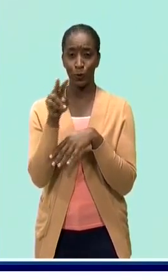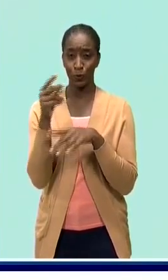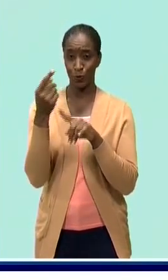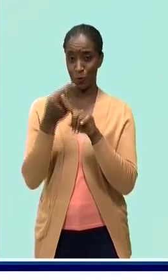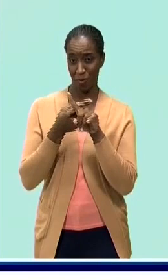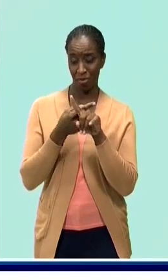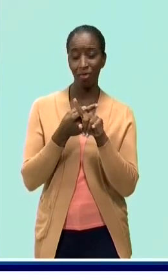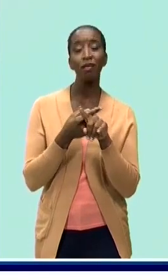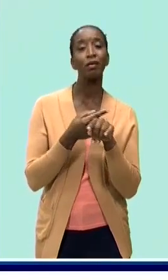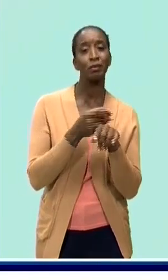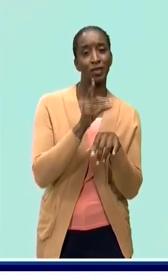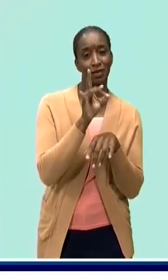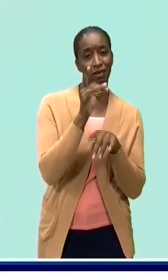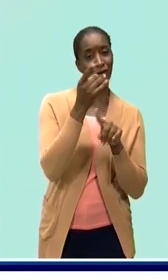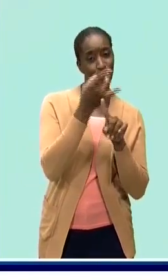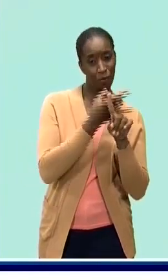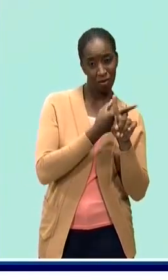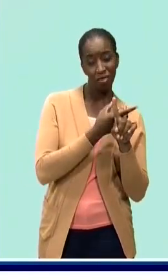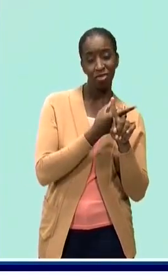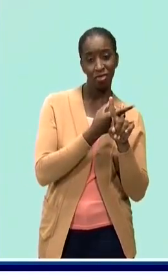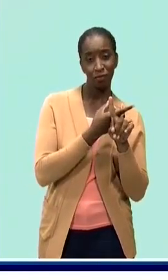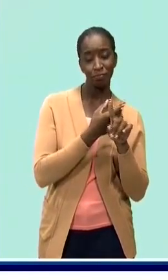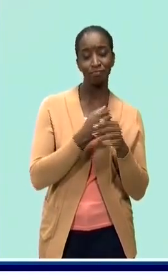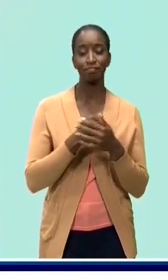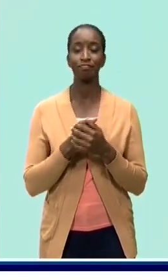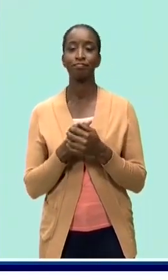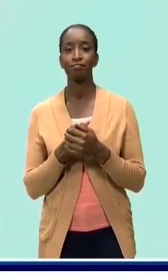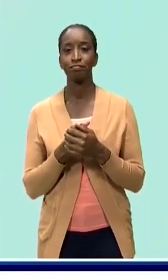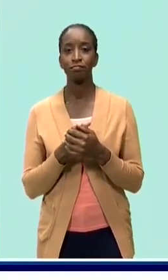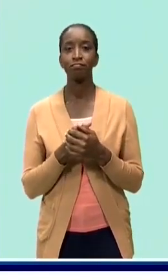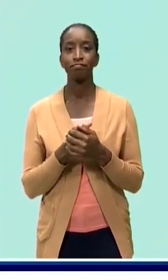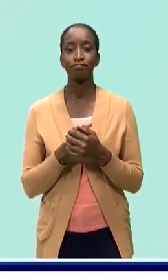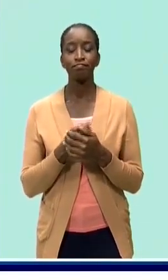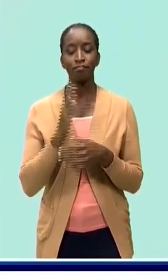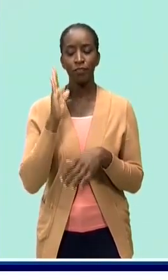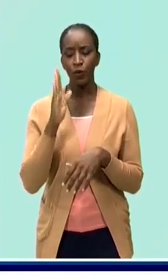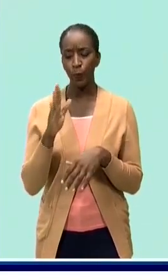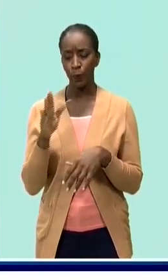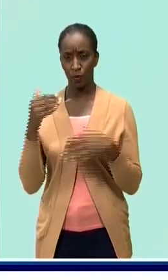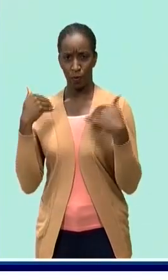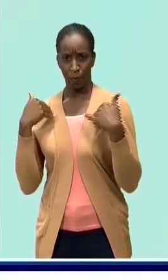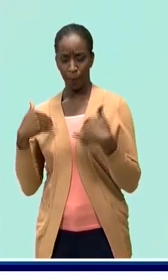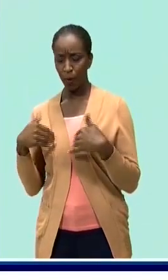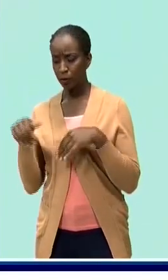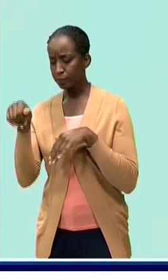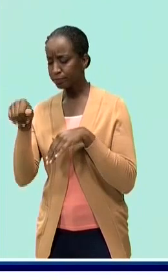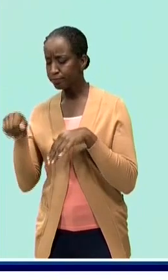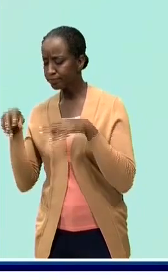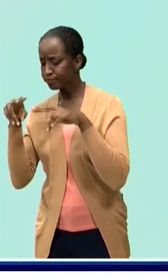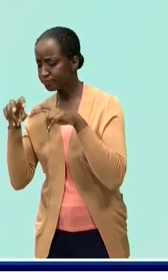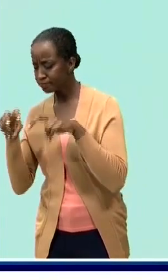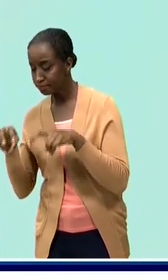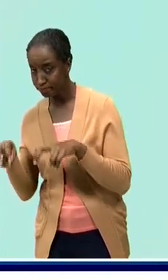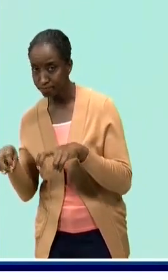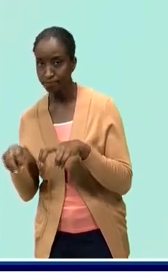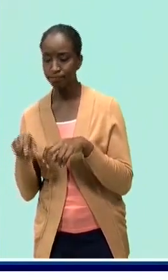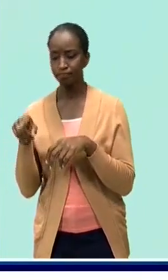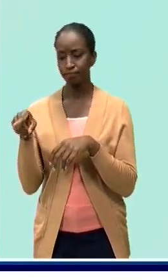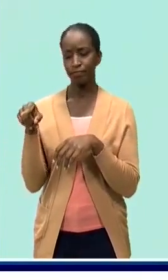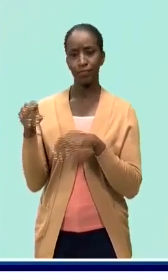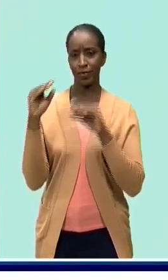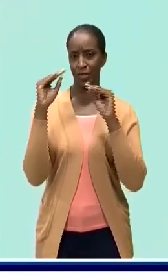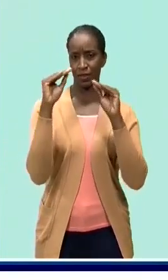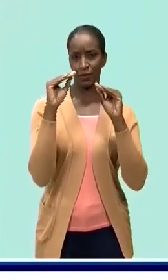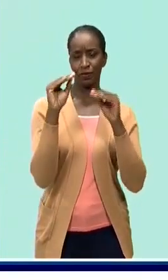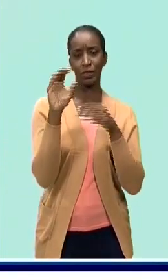and 8-month-old Rhea Barrow. Autopsies are set to be conducted. Barrow was an English teacher at the Coleridge and Parry